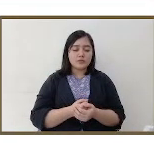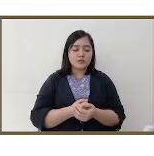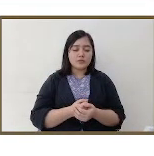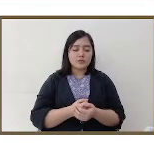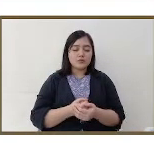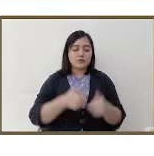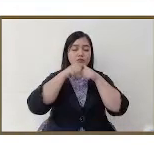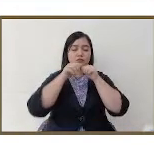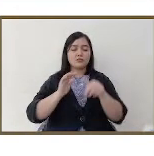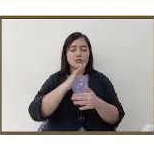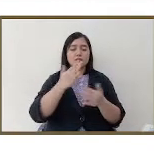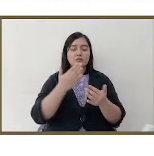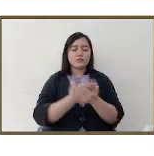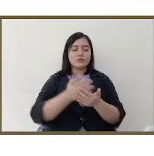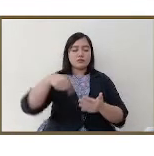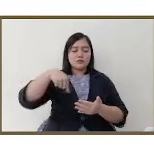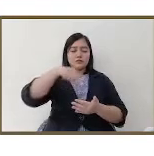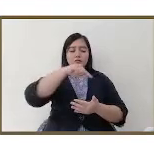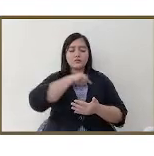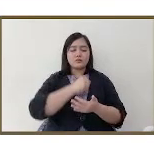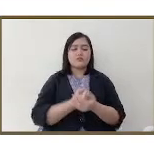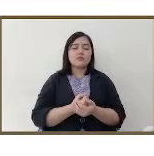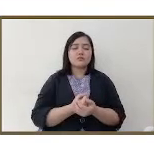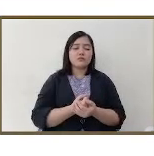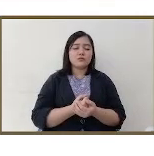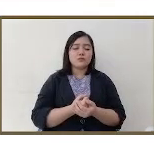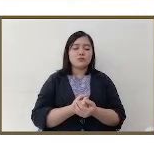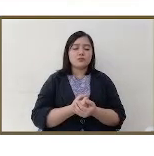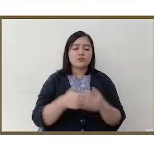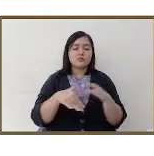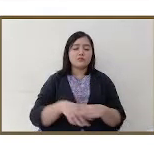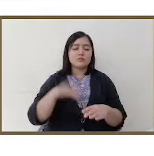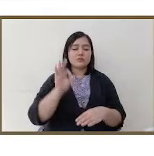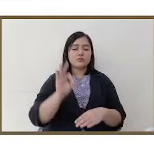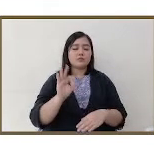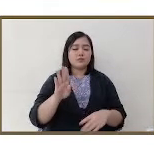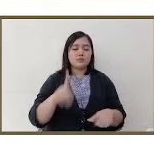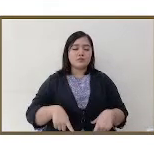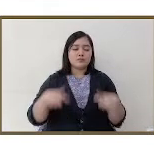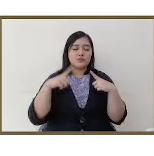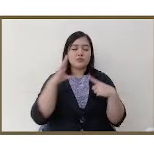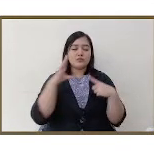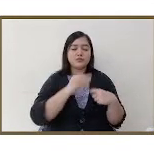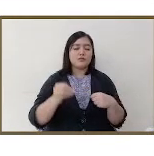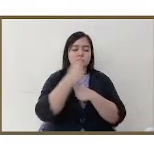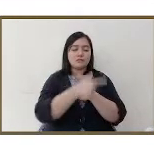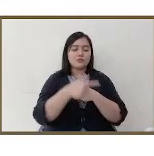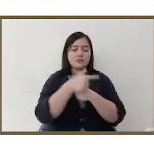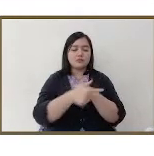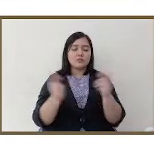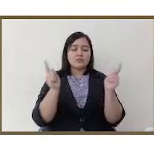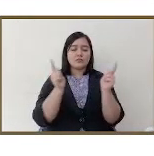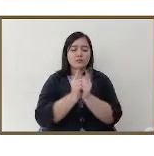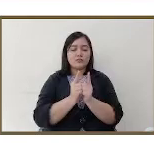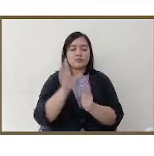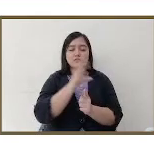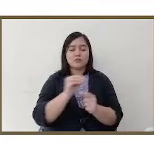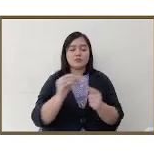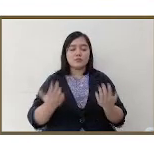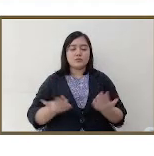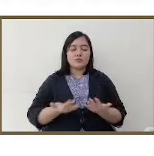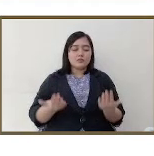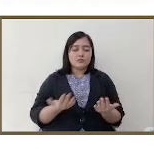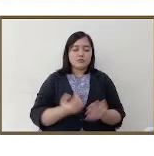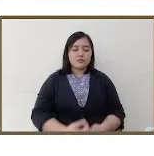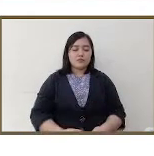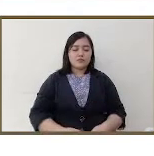Bless everyone right now, those who are in the virtual service and this people who are in this actual service, oh God.